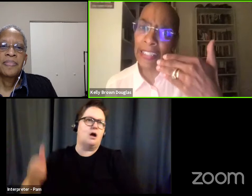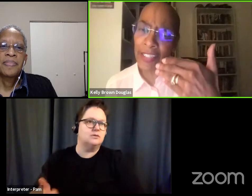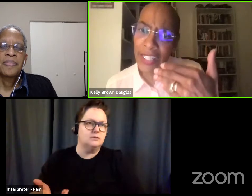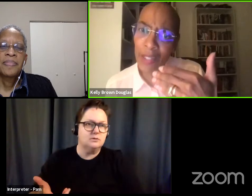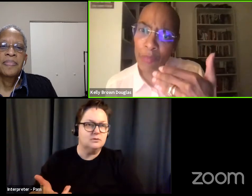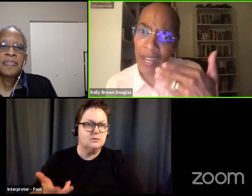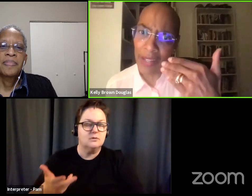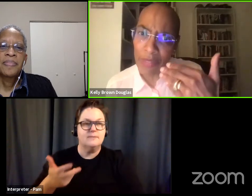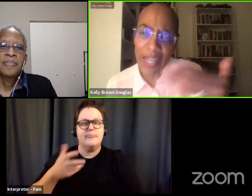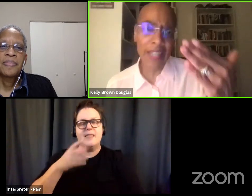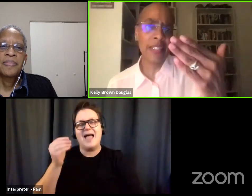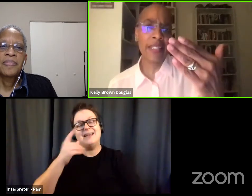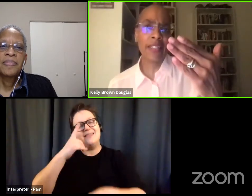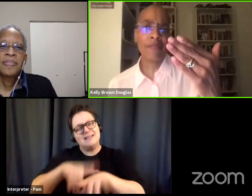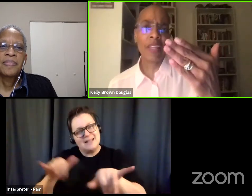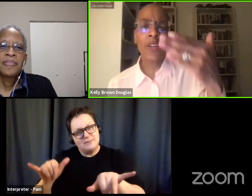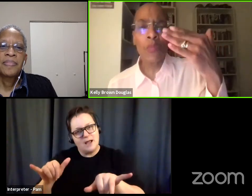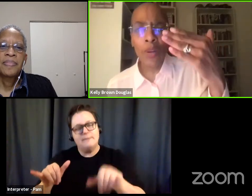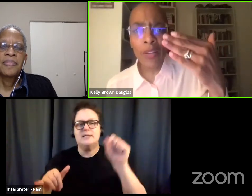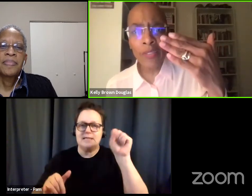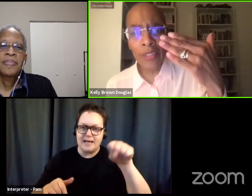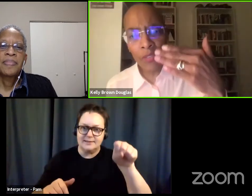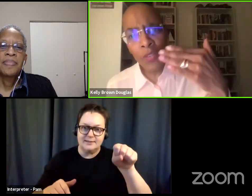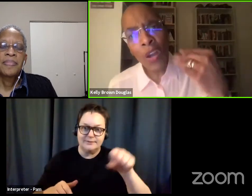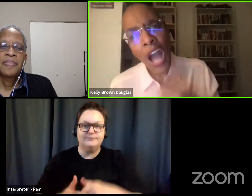And at the same time, yes,